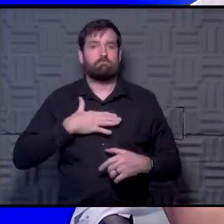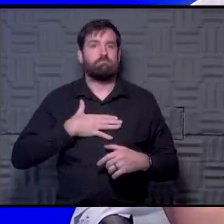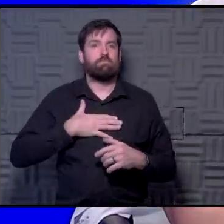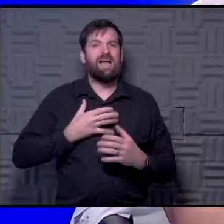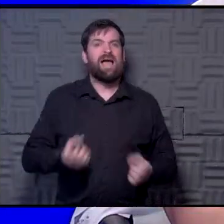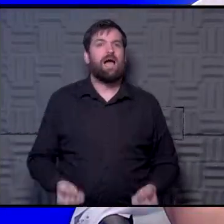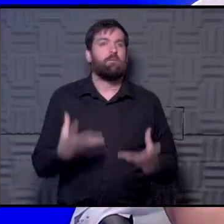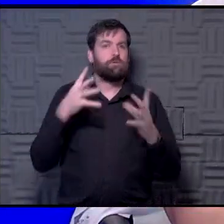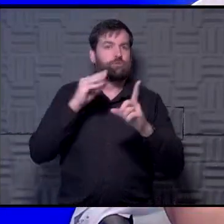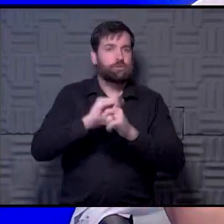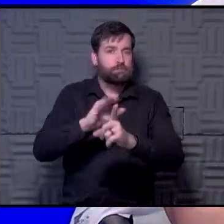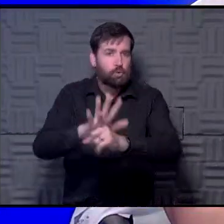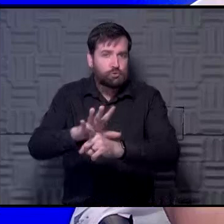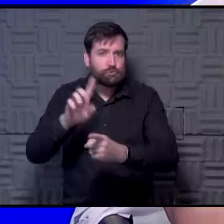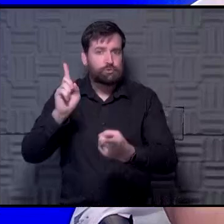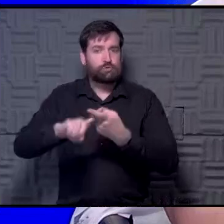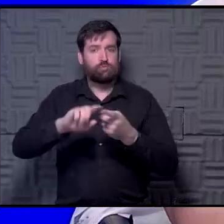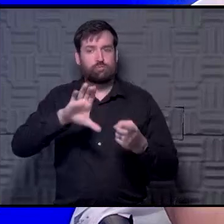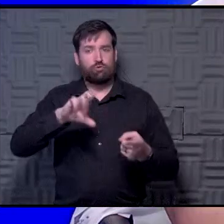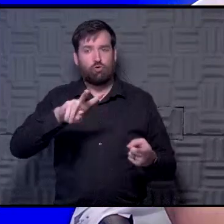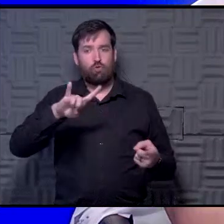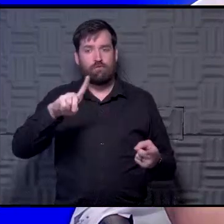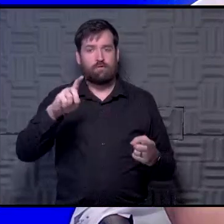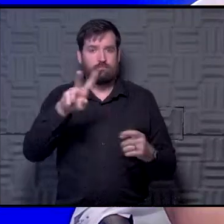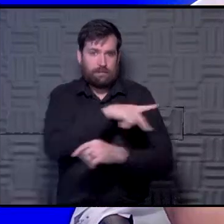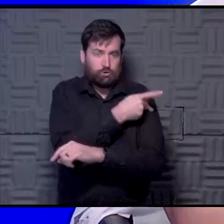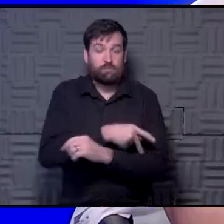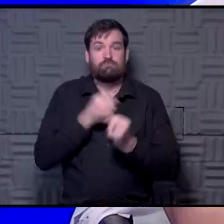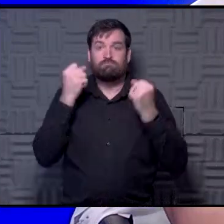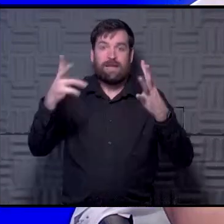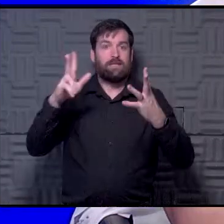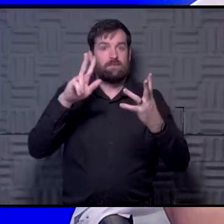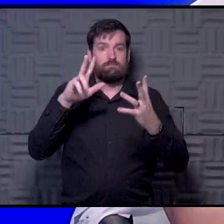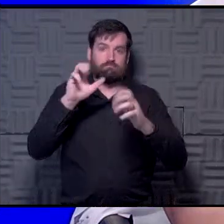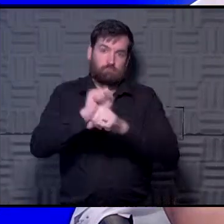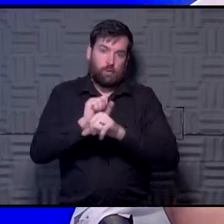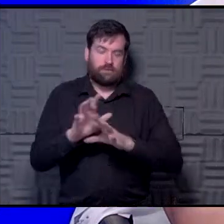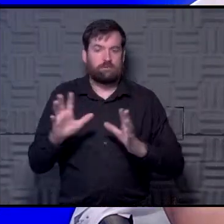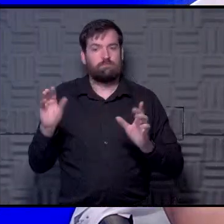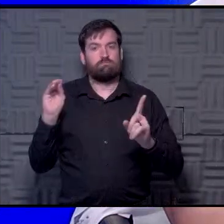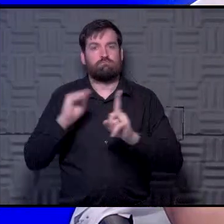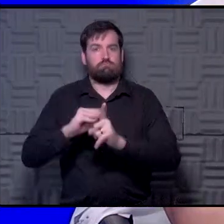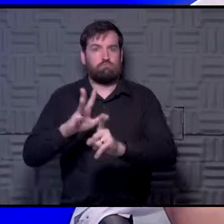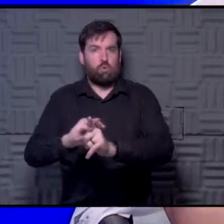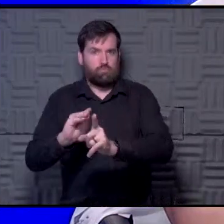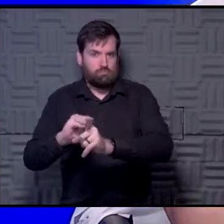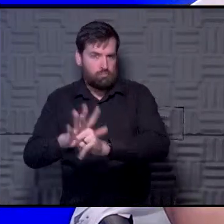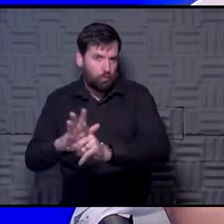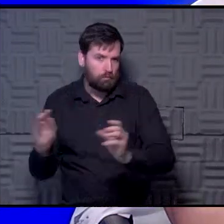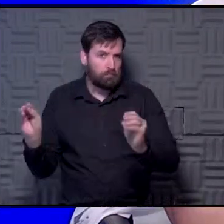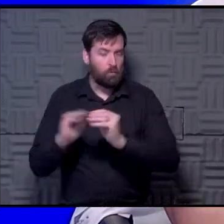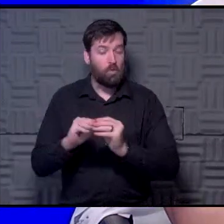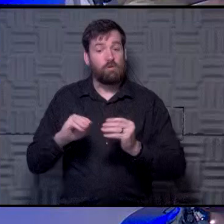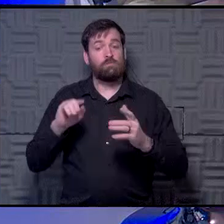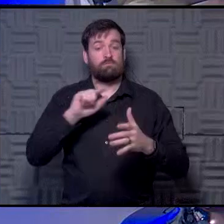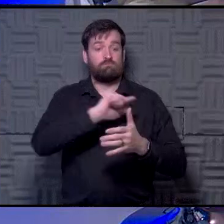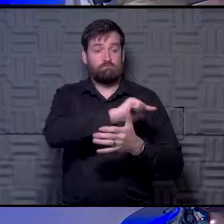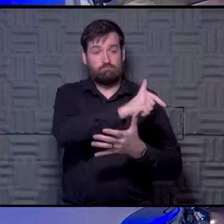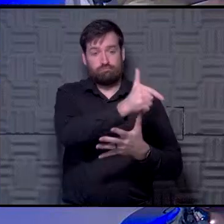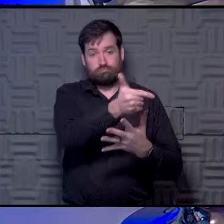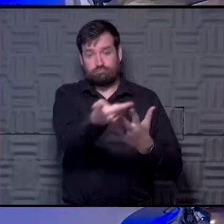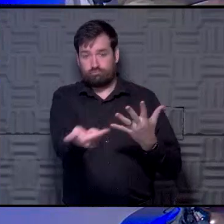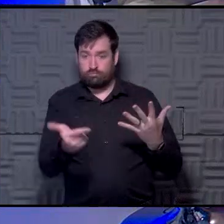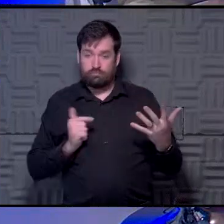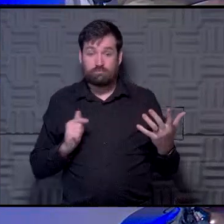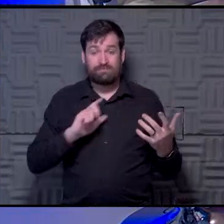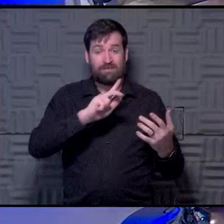to COVID patients. We certainly had many more employees here who are exposed much more than I am. And so by that time, the